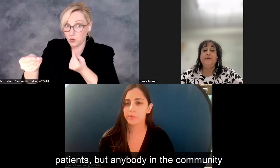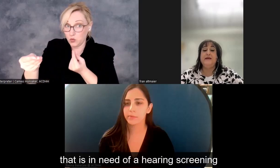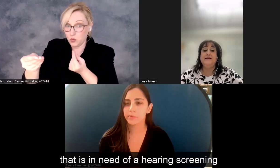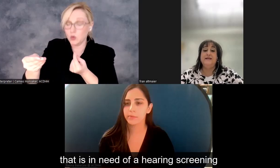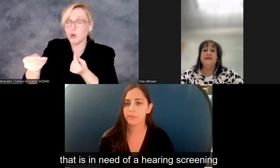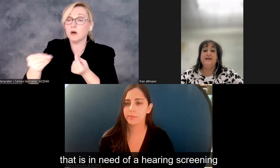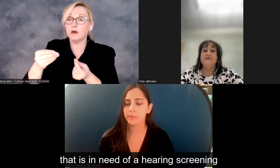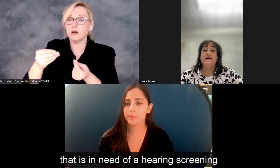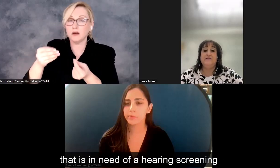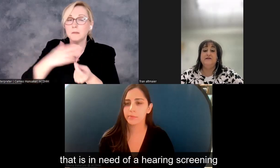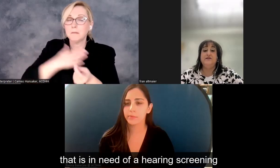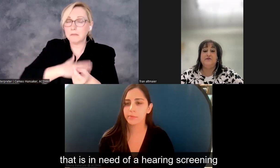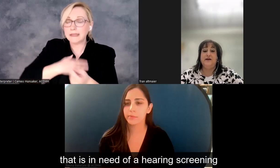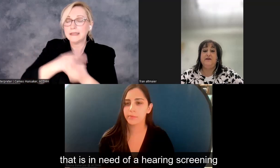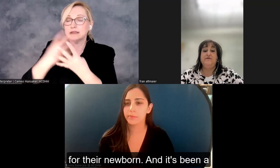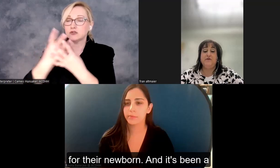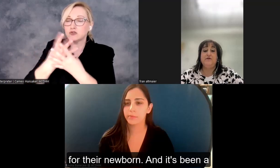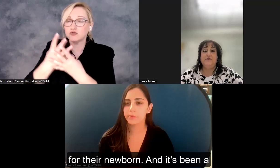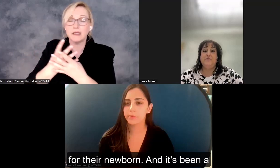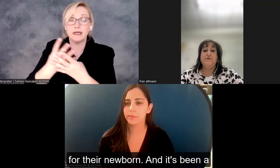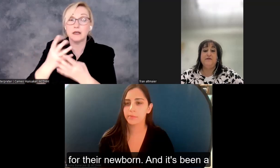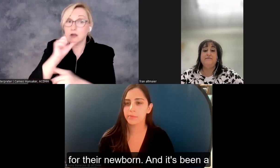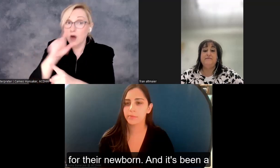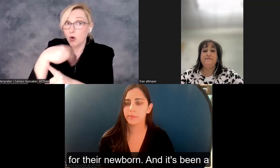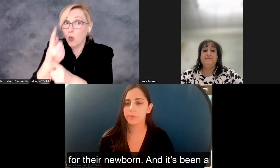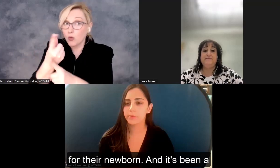community that is in need of a hearing screening for their